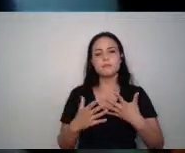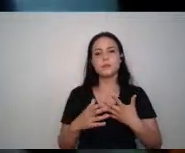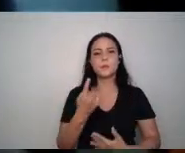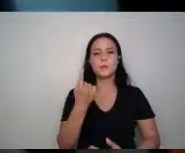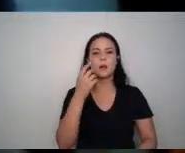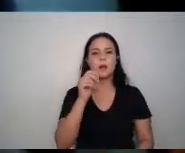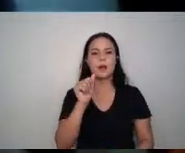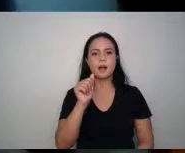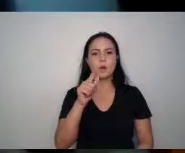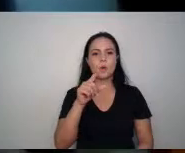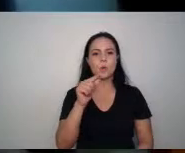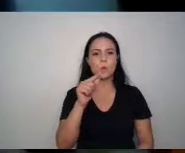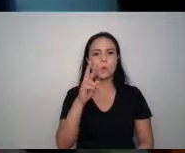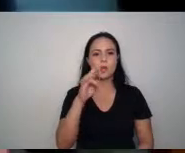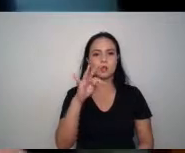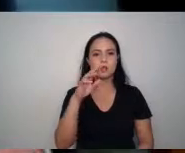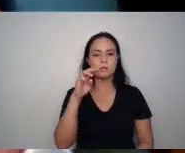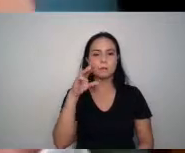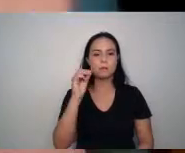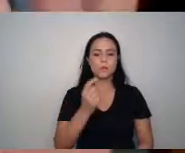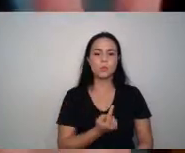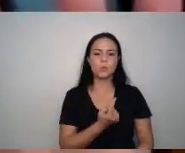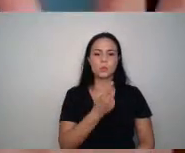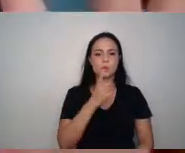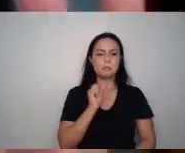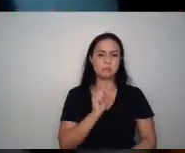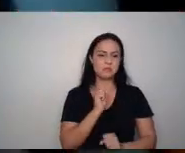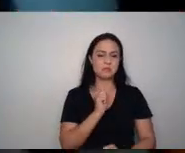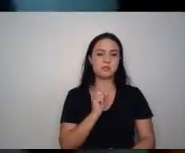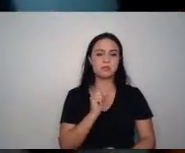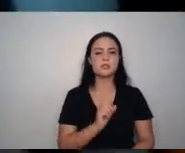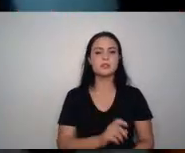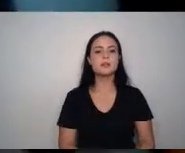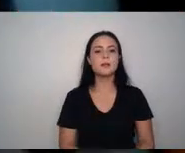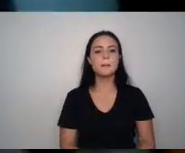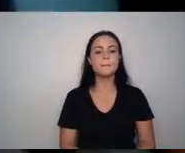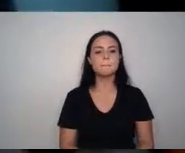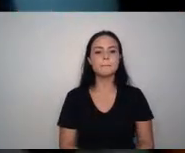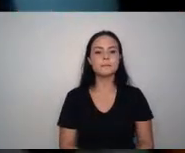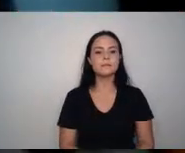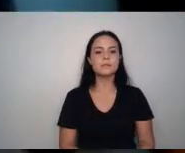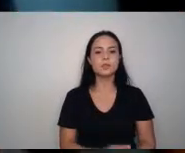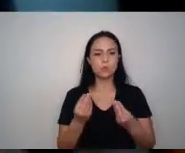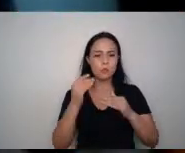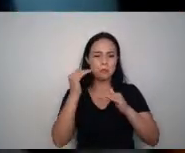management. And if we think that a mathematical model could